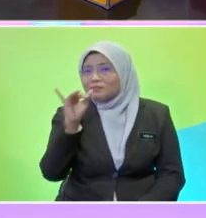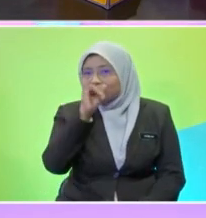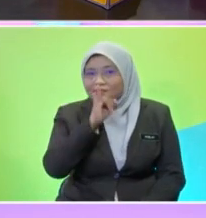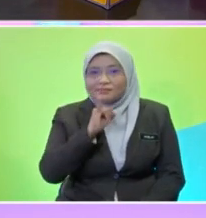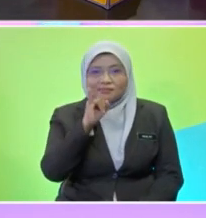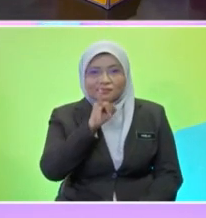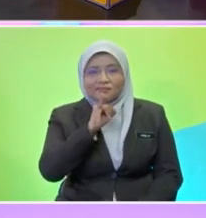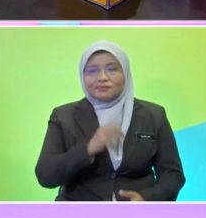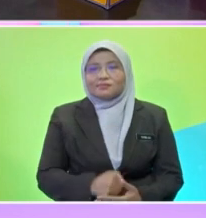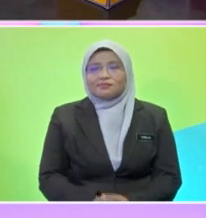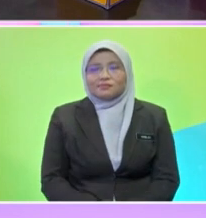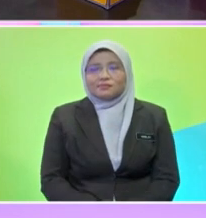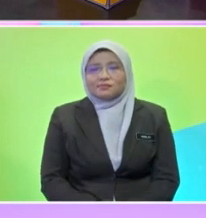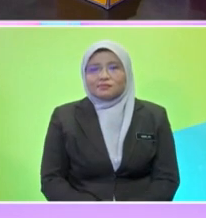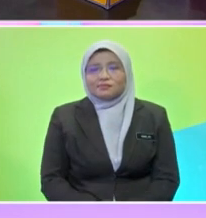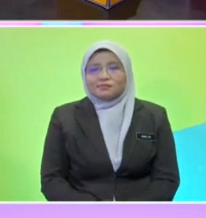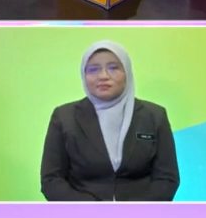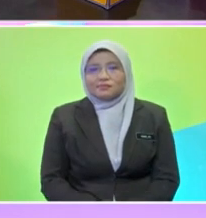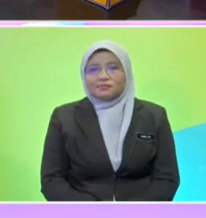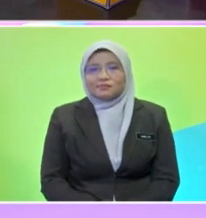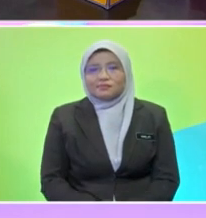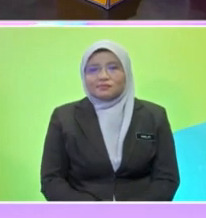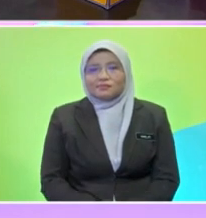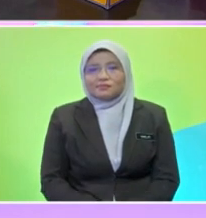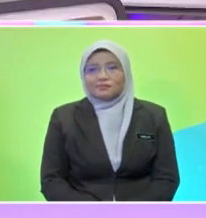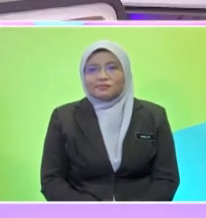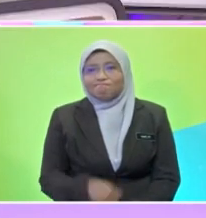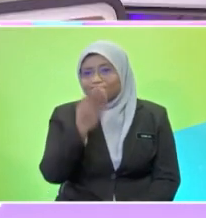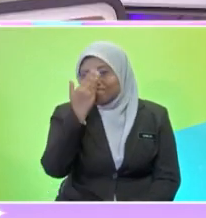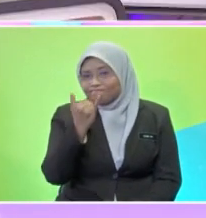Why do you want to be a singer?